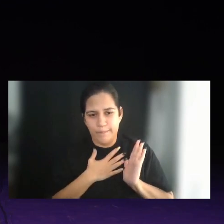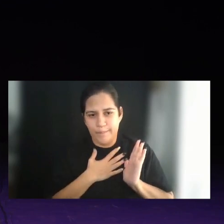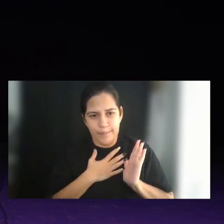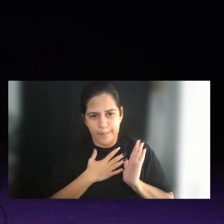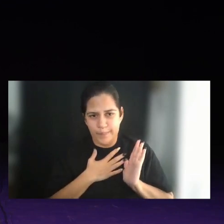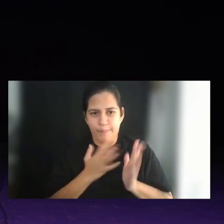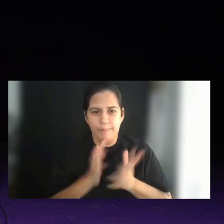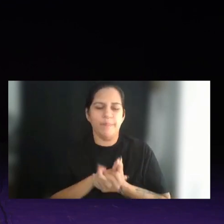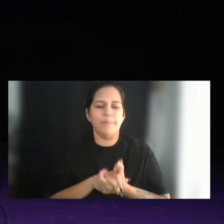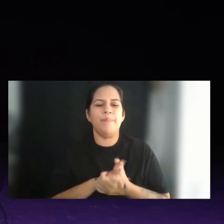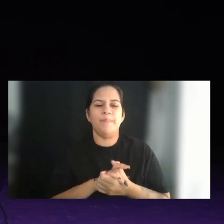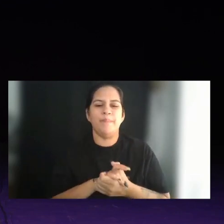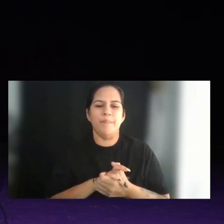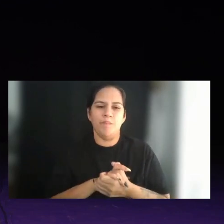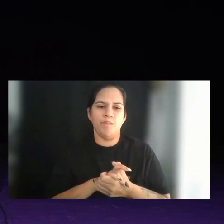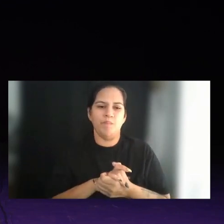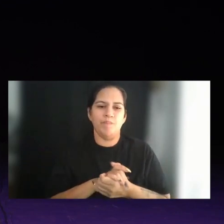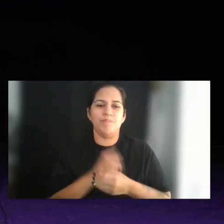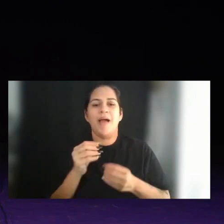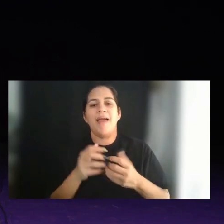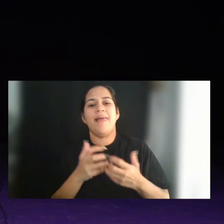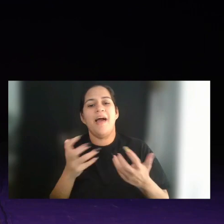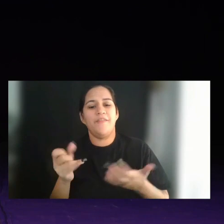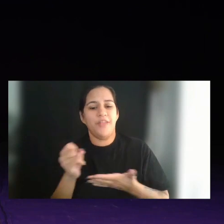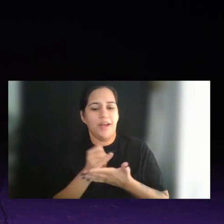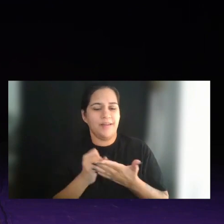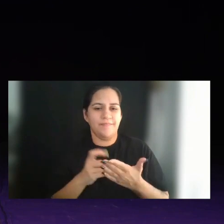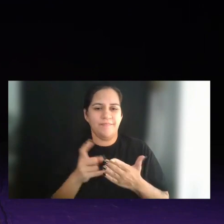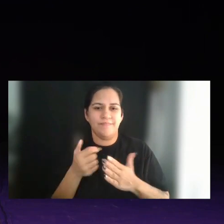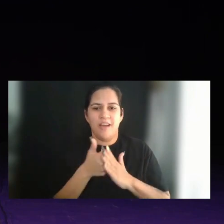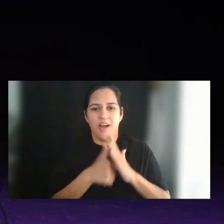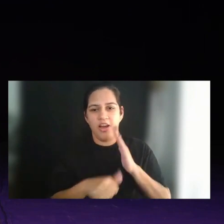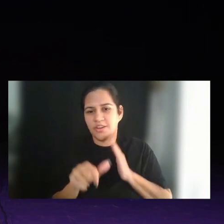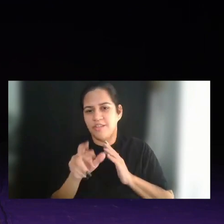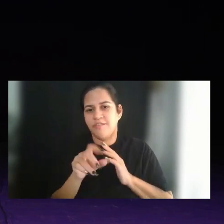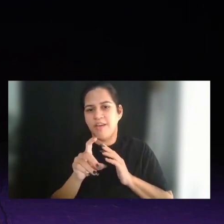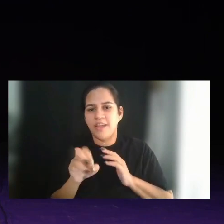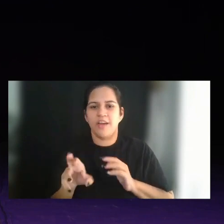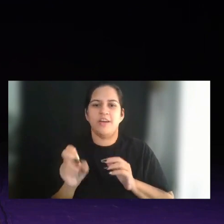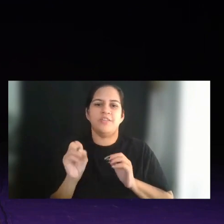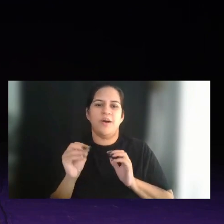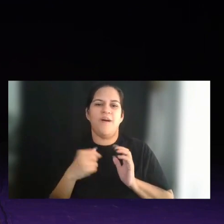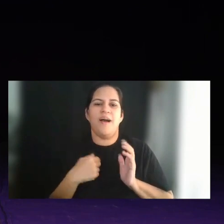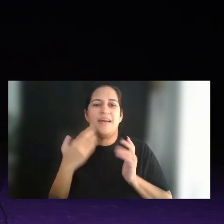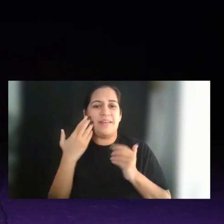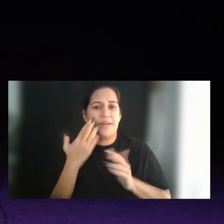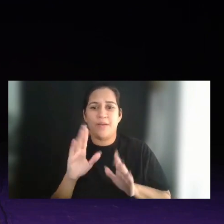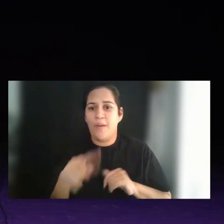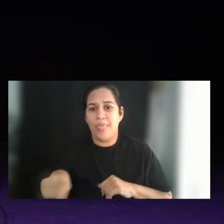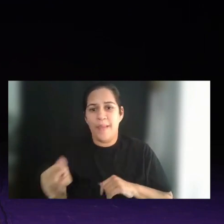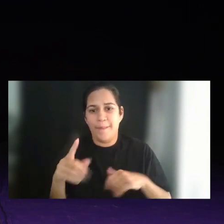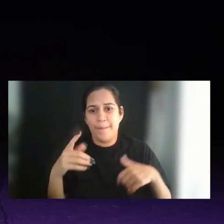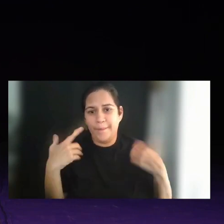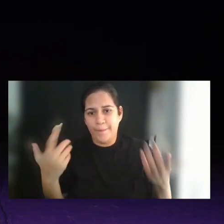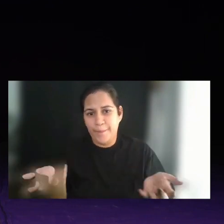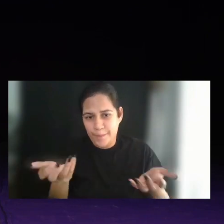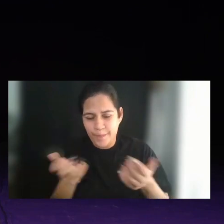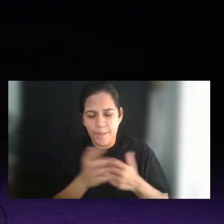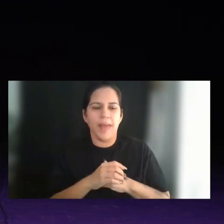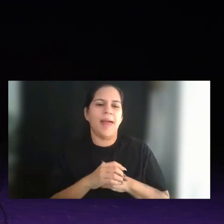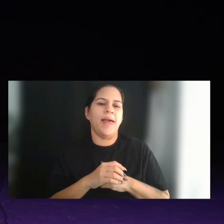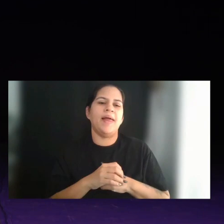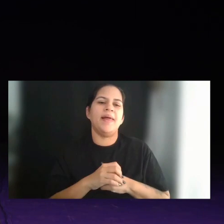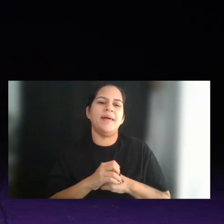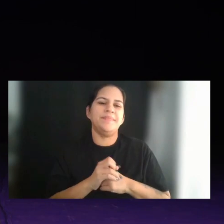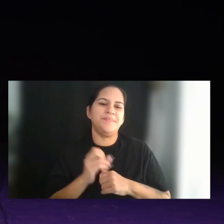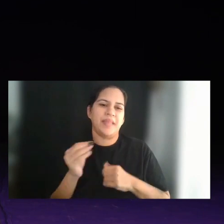And a lot of the artists are under the radar. So I don't know them. you know, even those of us who've been